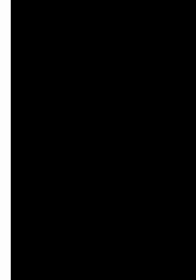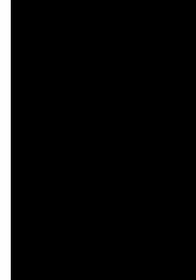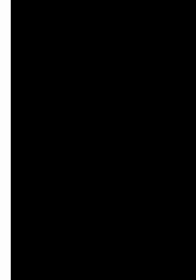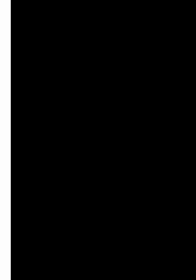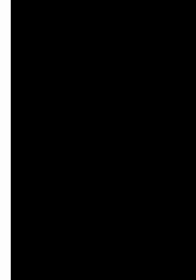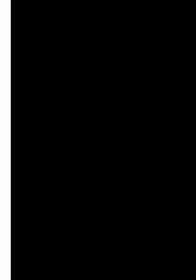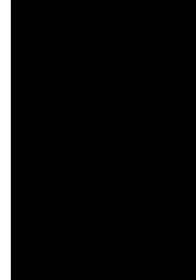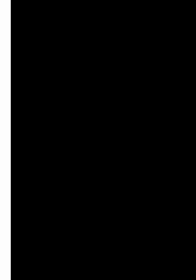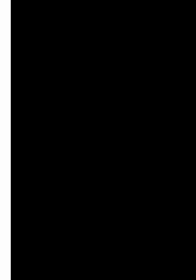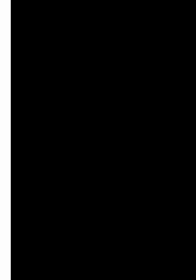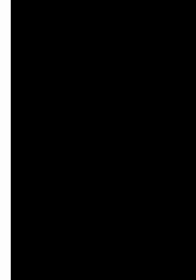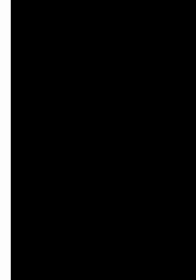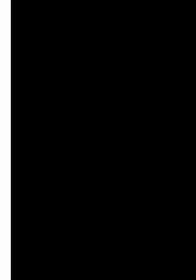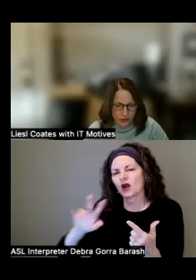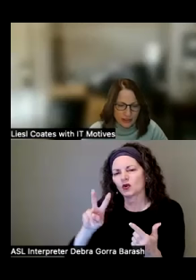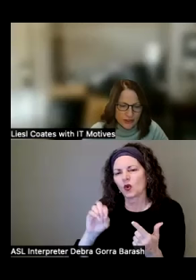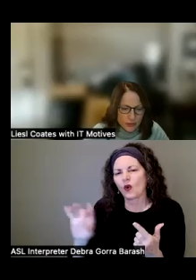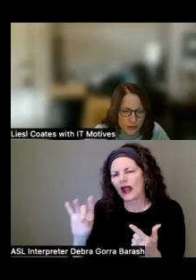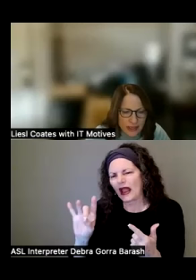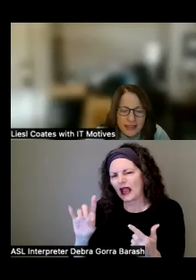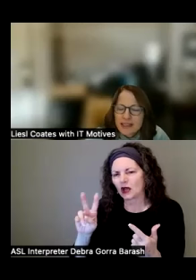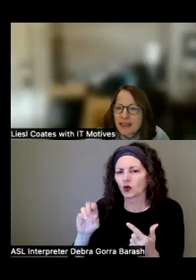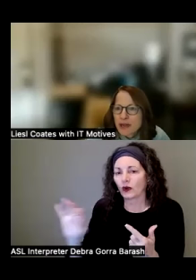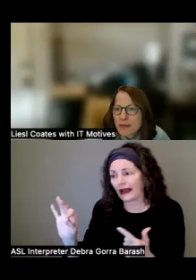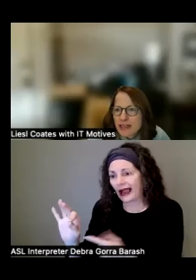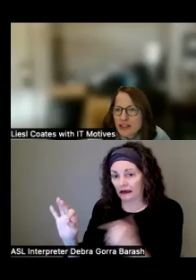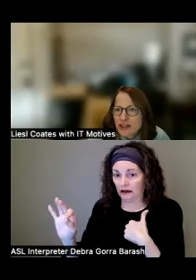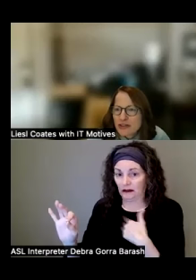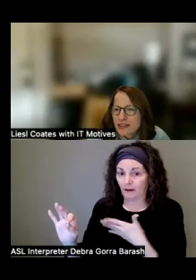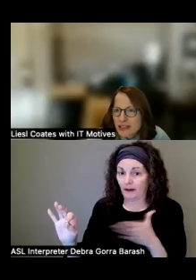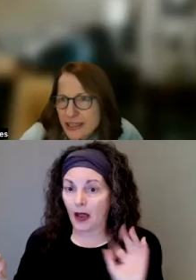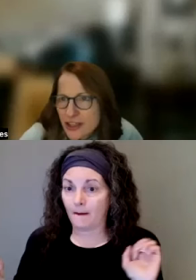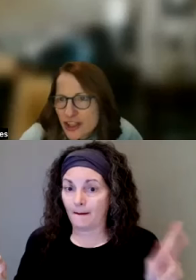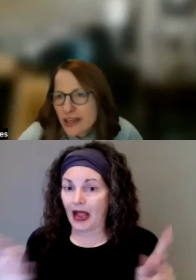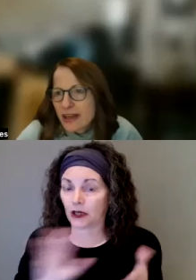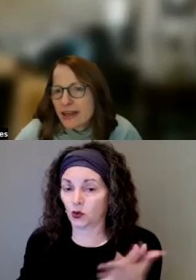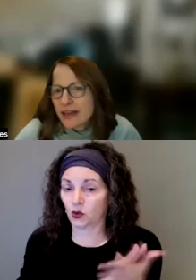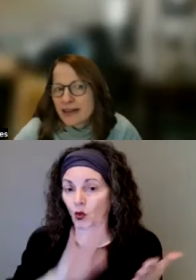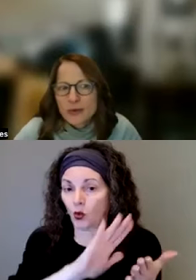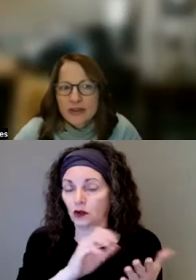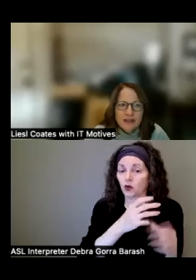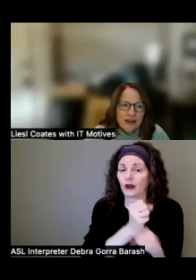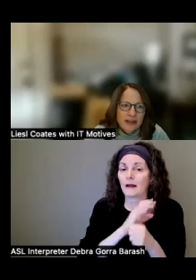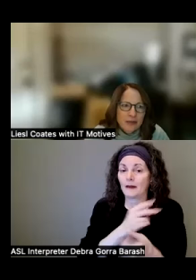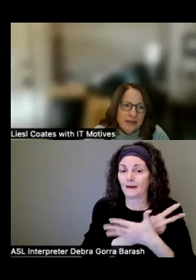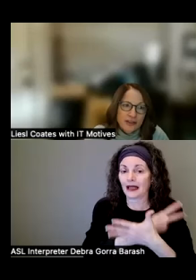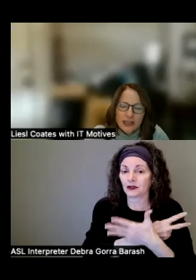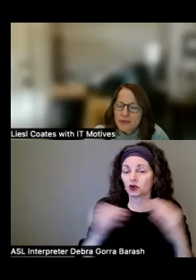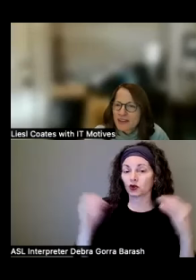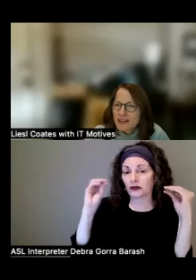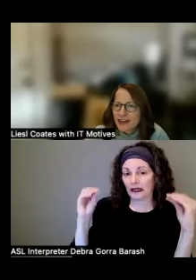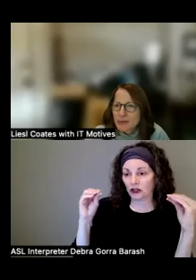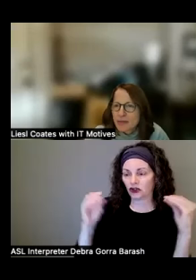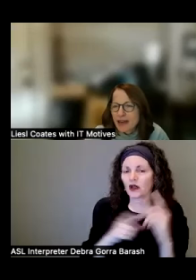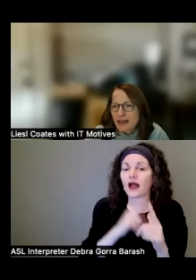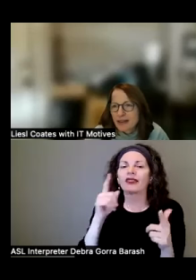2008, 2009, was going to go back to school to get my master's to teach. And with the economy, the shape